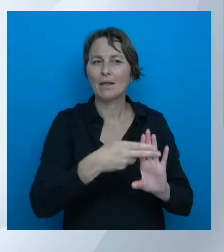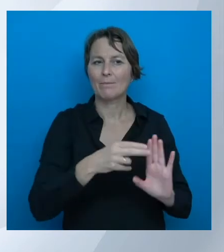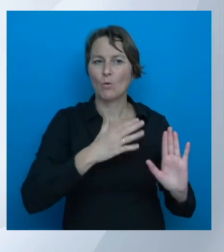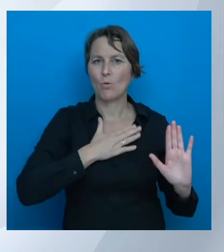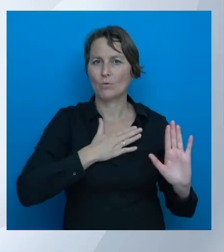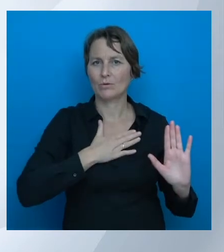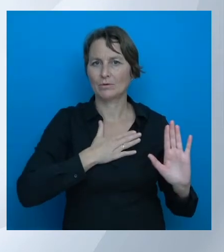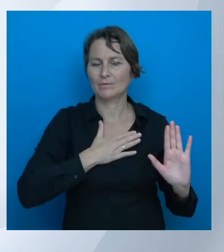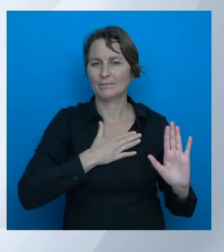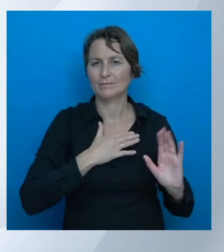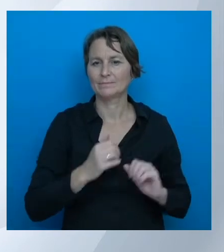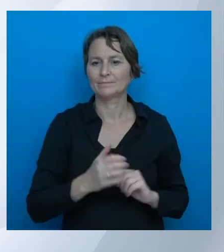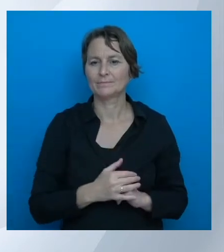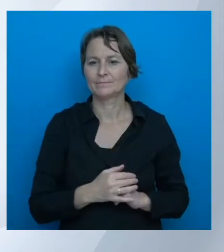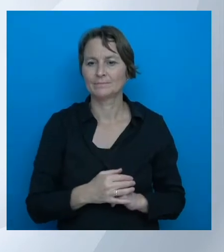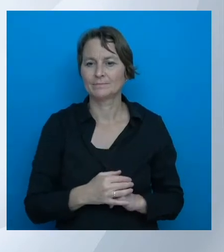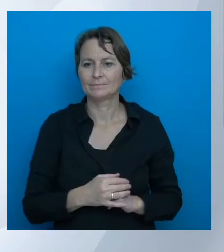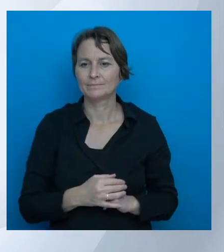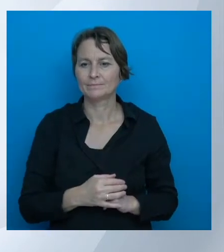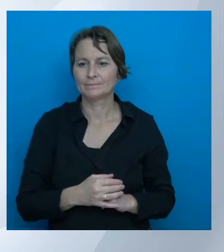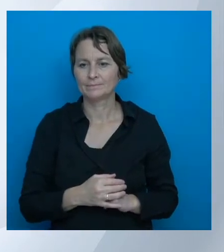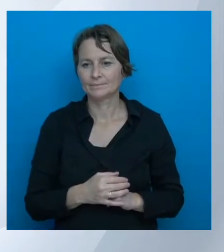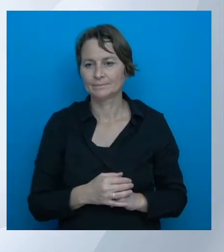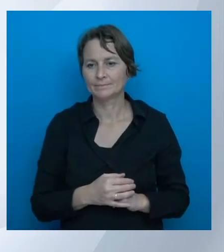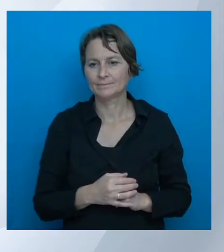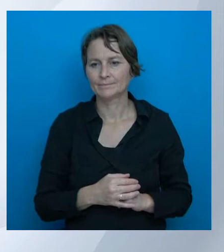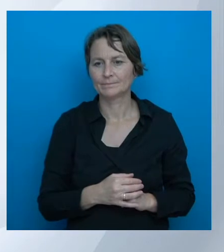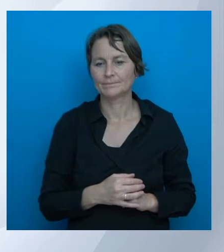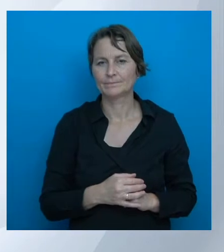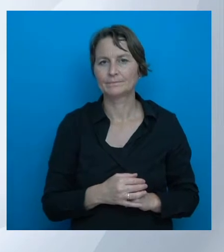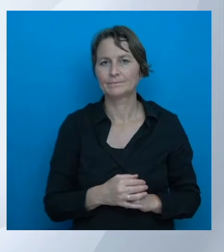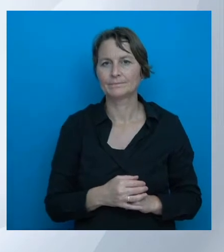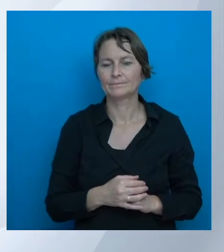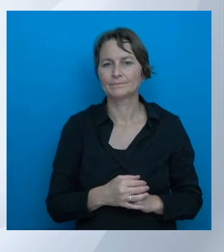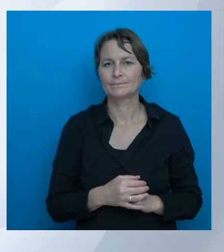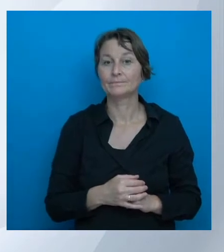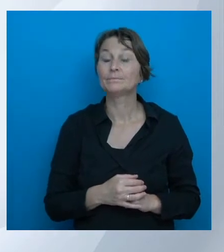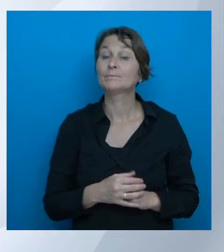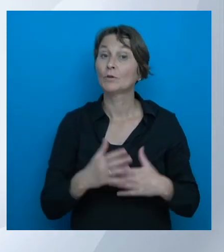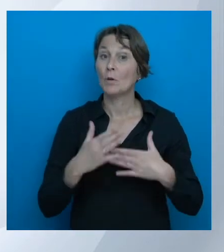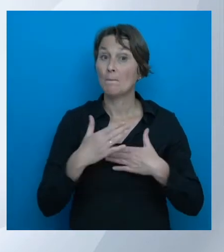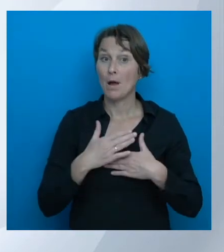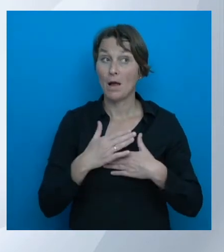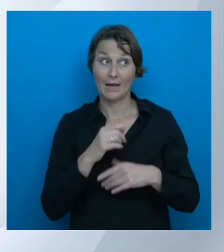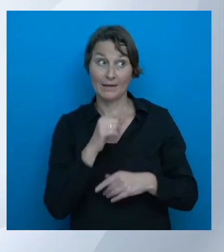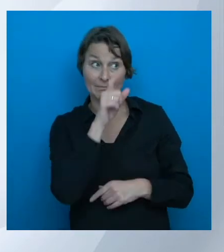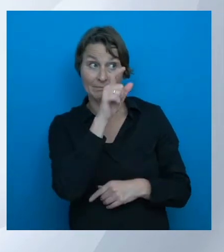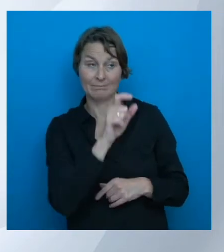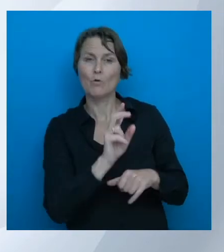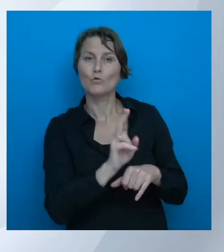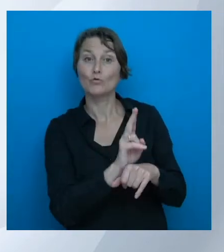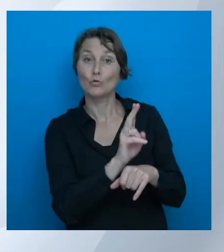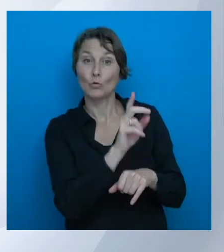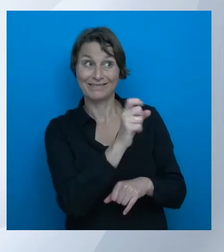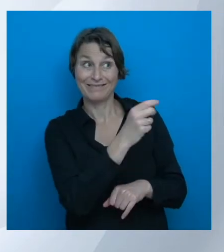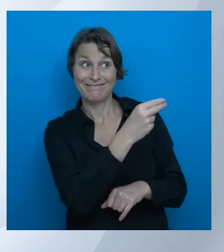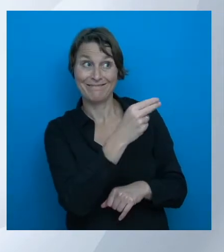has a regex based upon my username at this Agile bank.